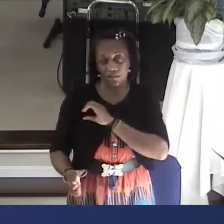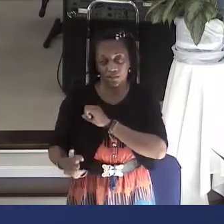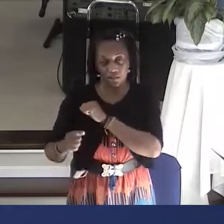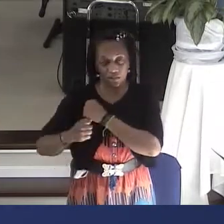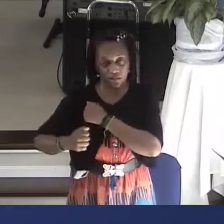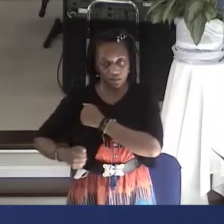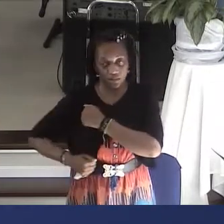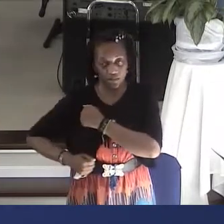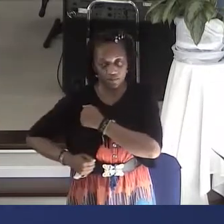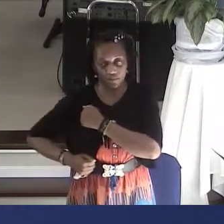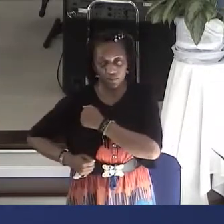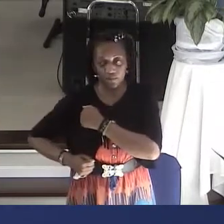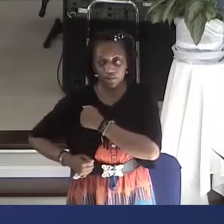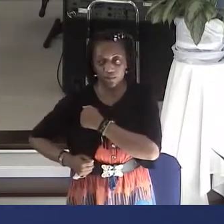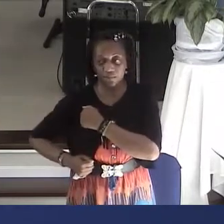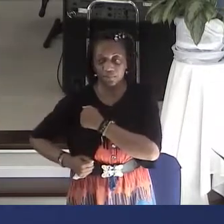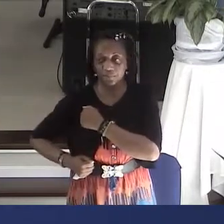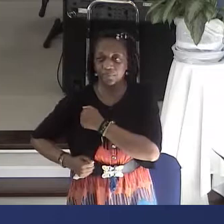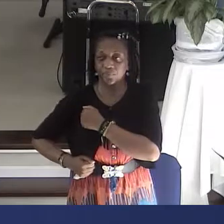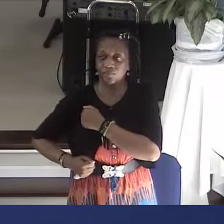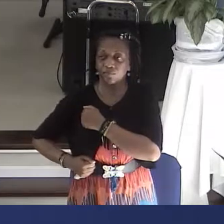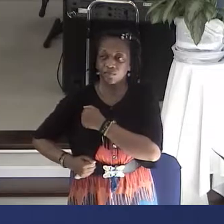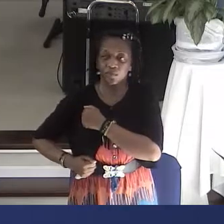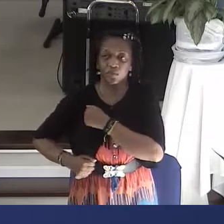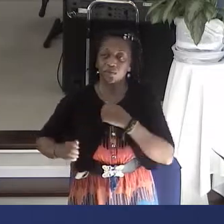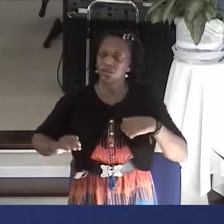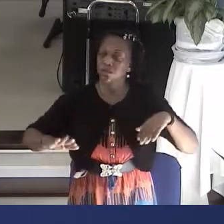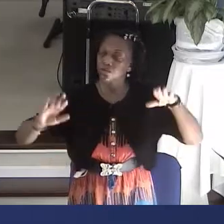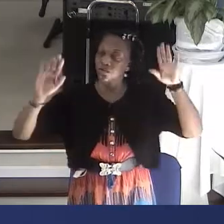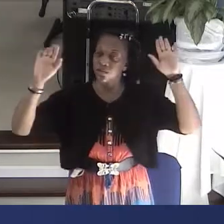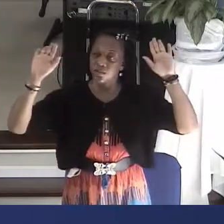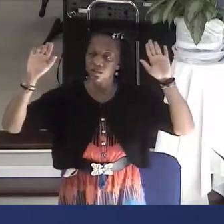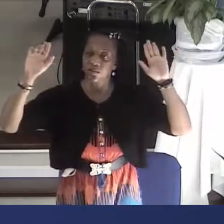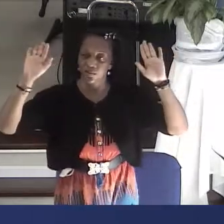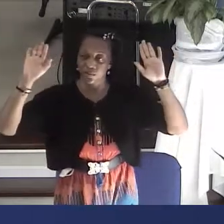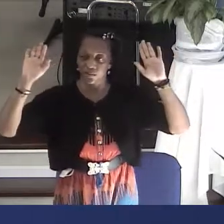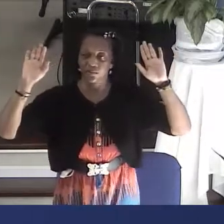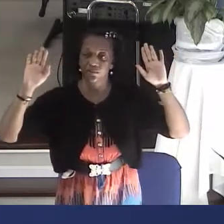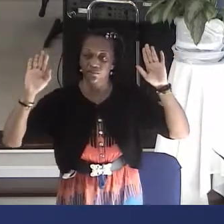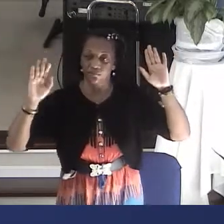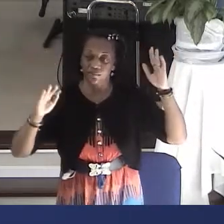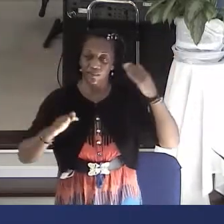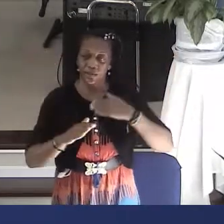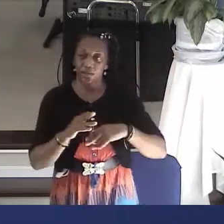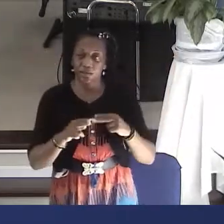We put them before you in the mighty name of Jesus Christ of Nazareth.